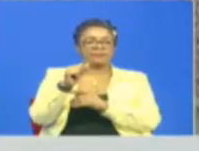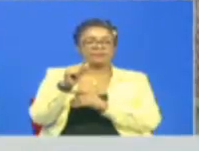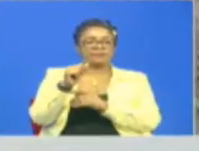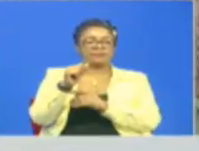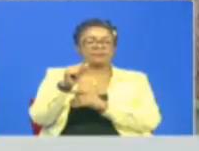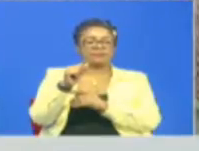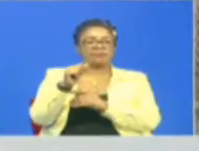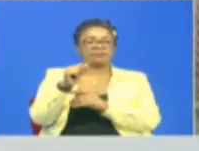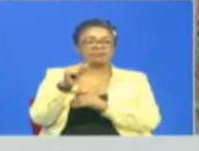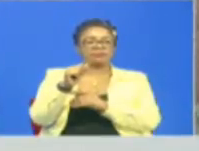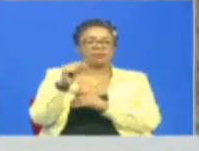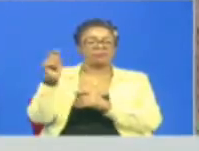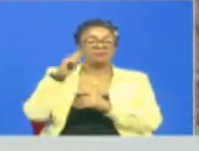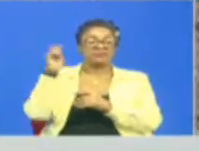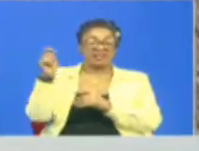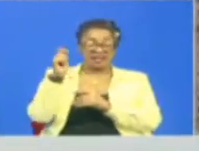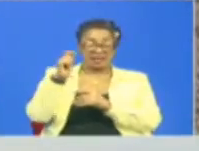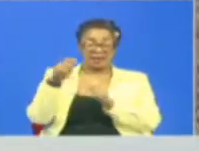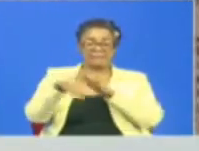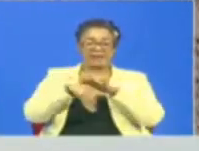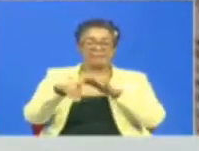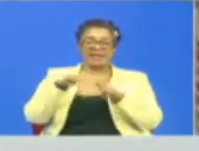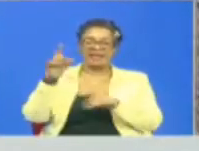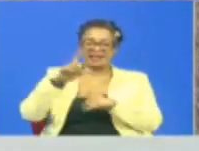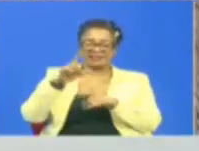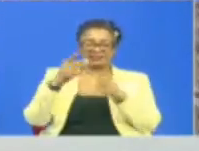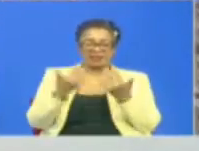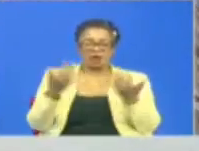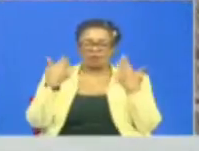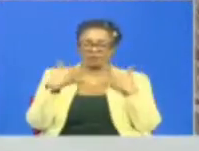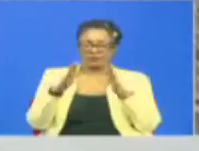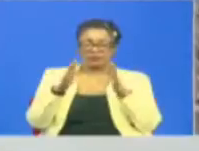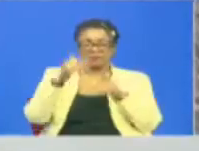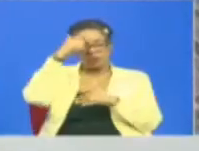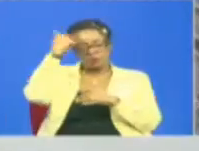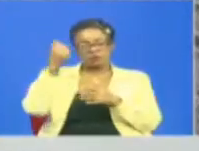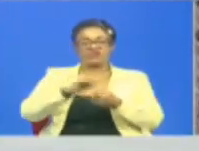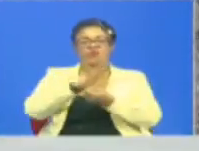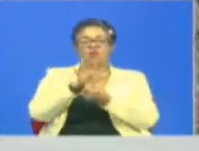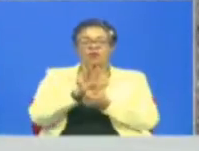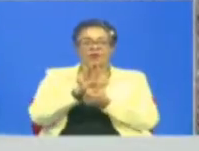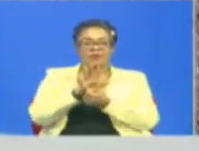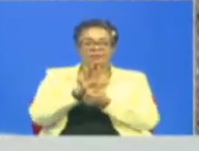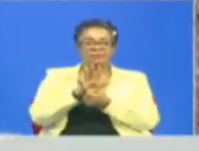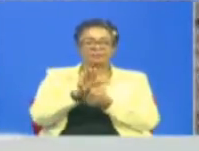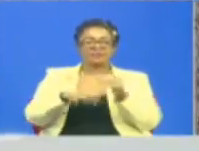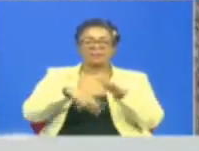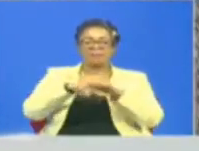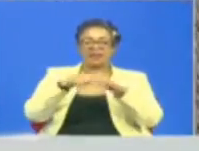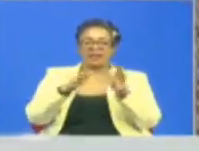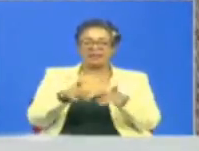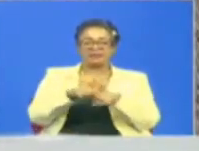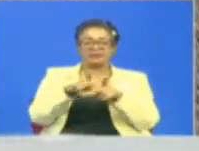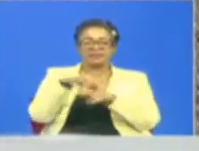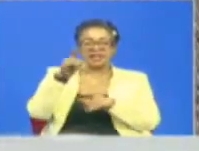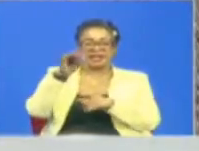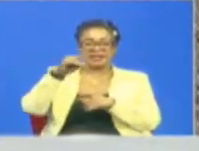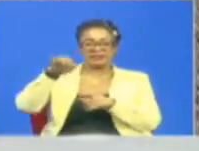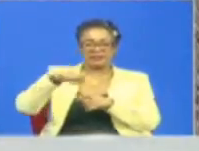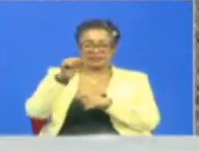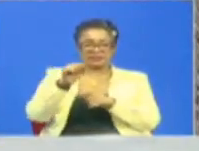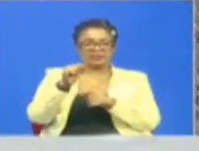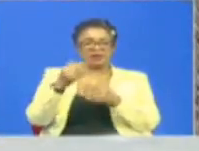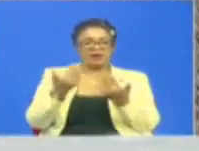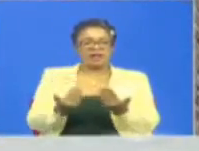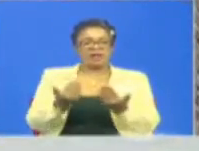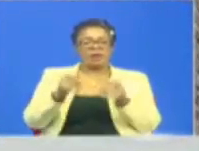With the Kenyan Premier League out of action due to the coronavirus pandemic, players such as Dennis Odhiambo